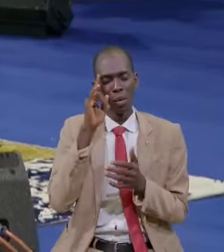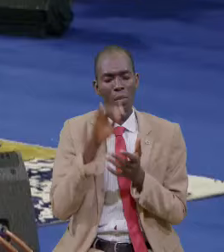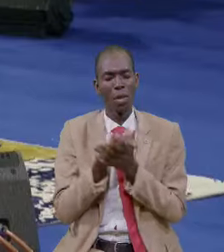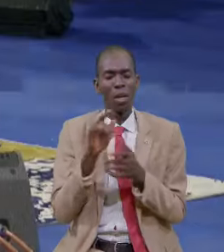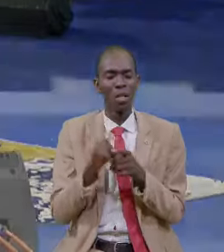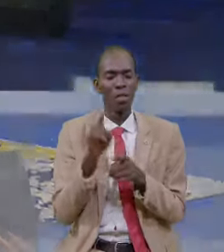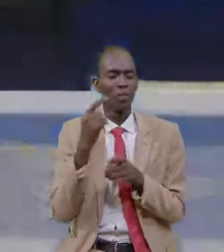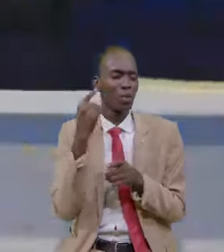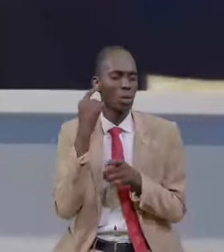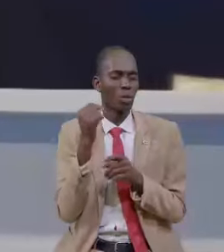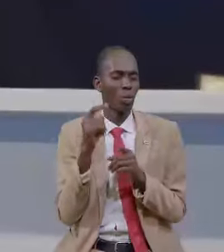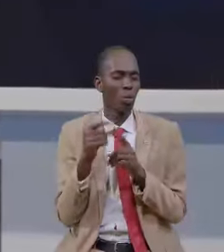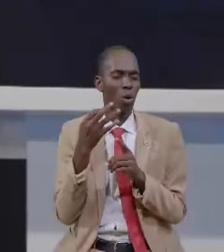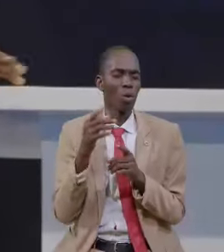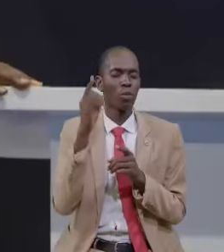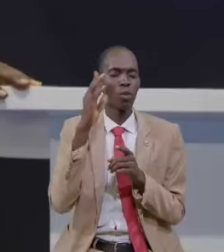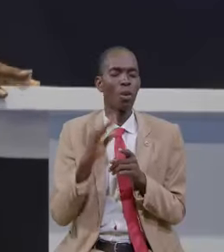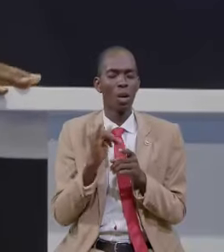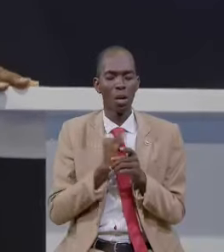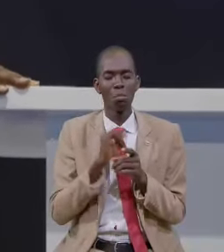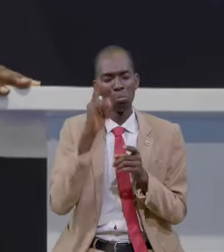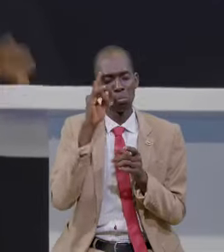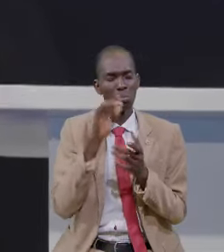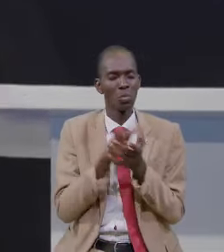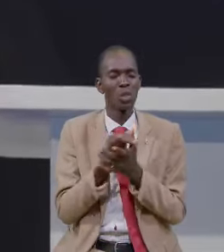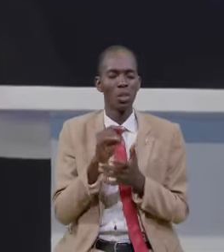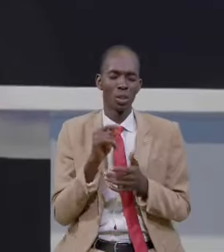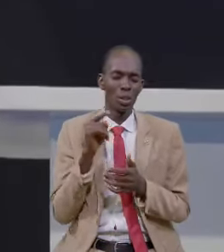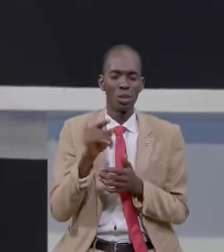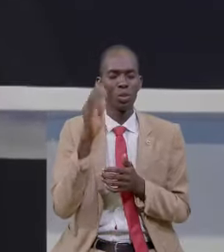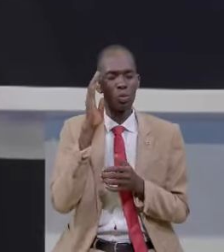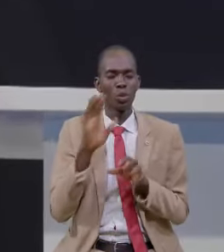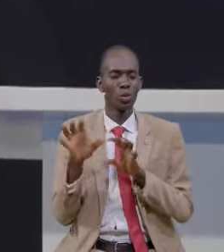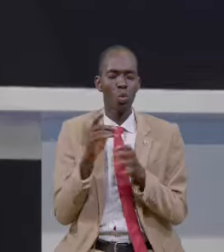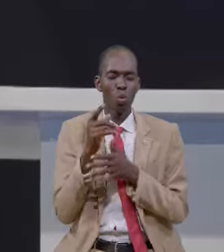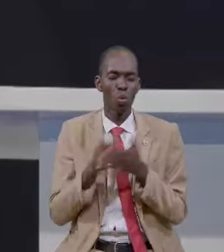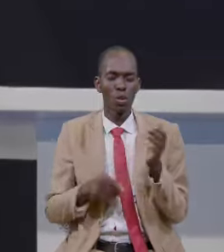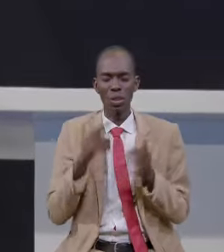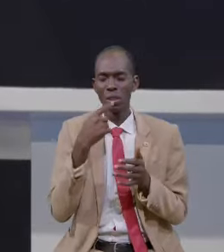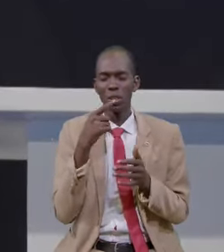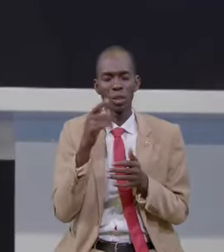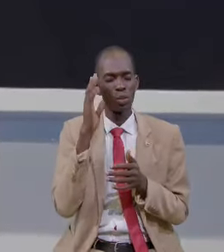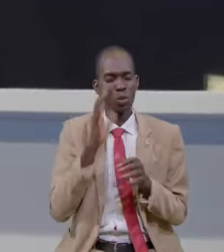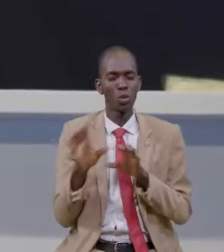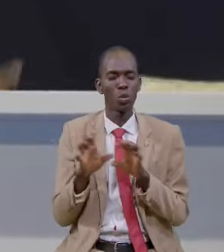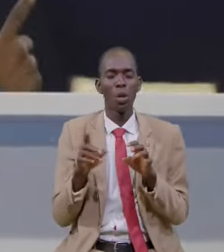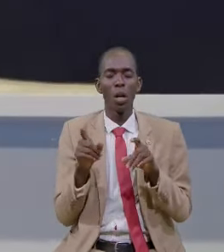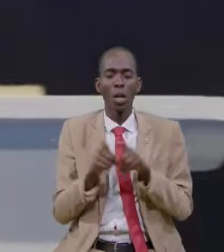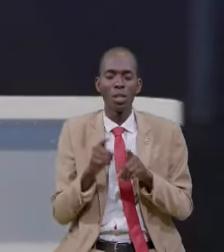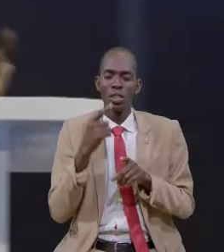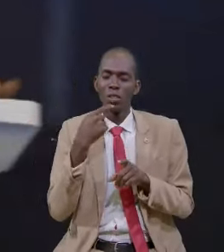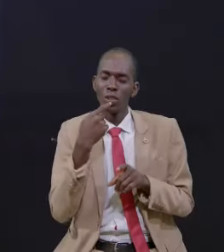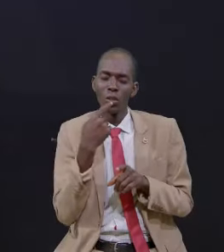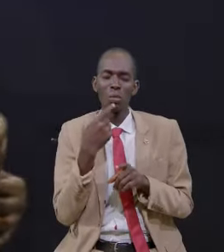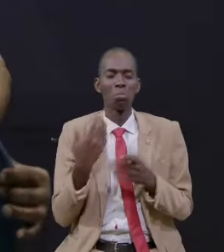I trust him. He will do what he has said, he will do. As he spake, he didn't even wait while he was